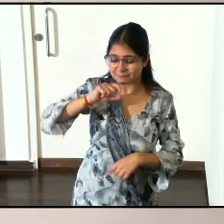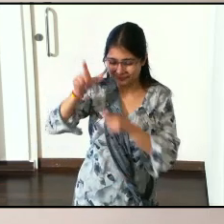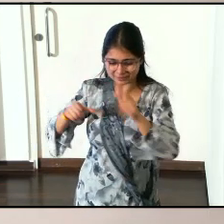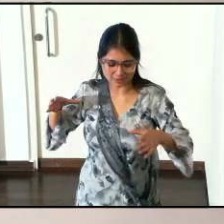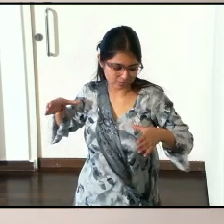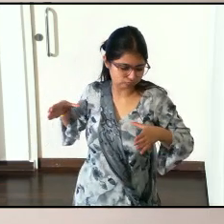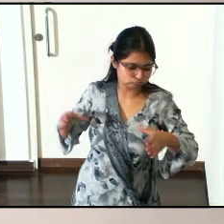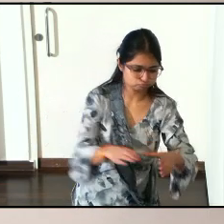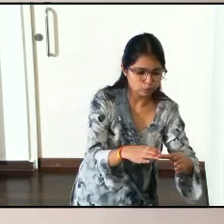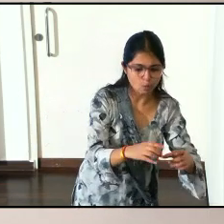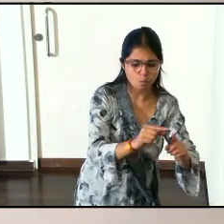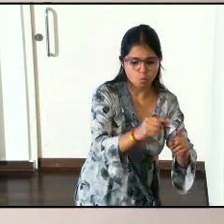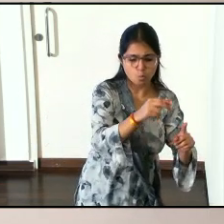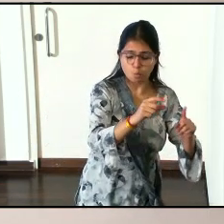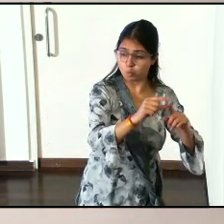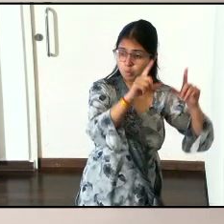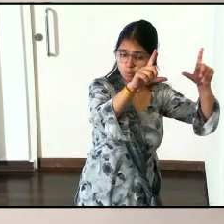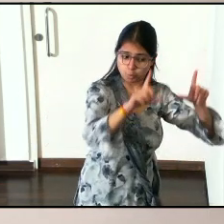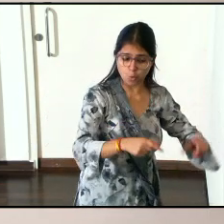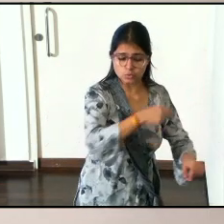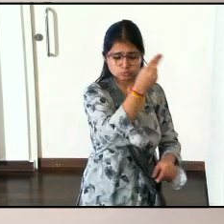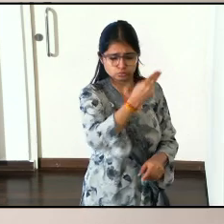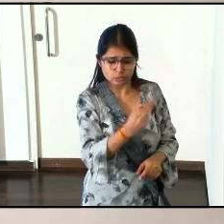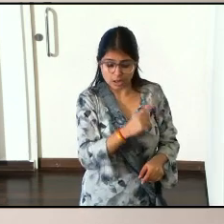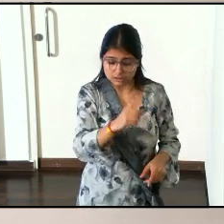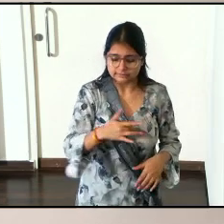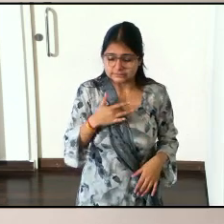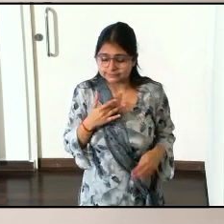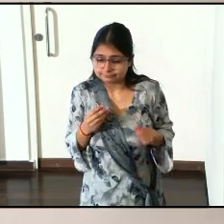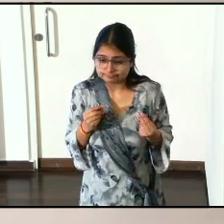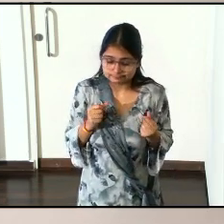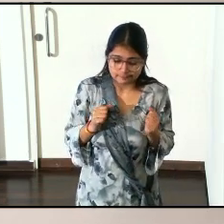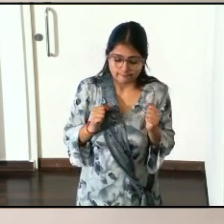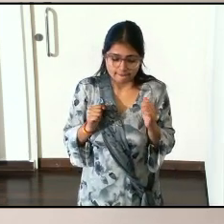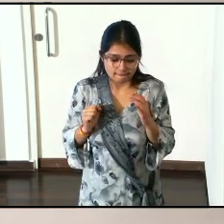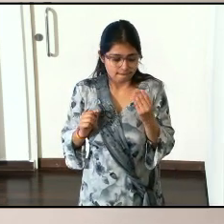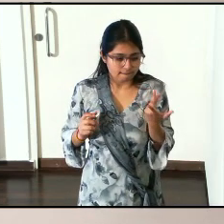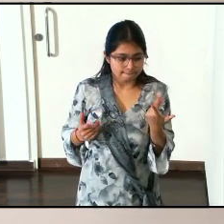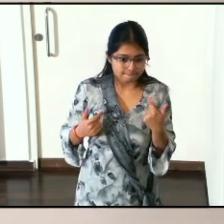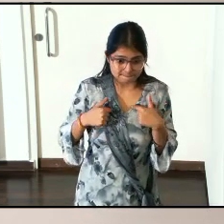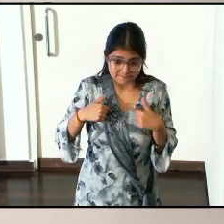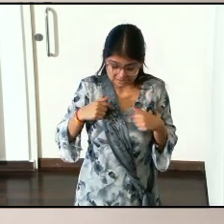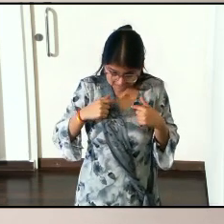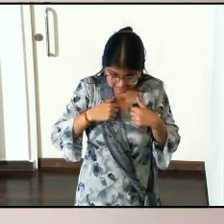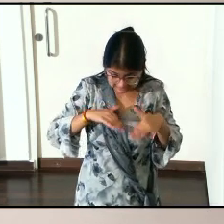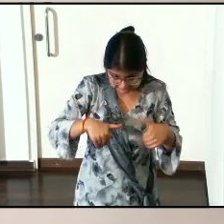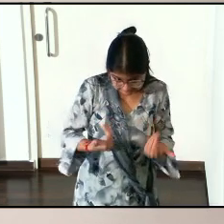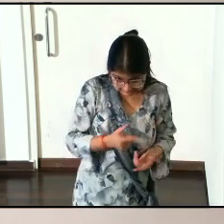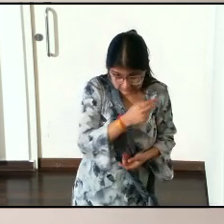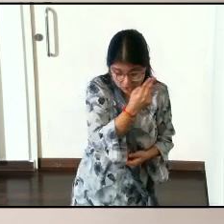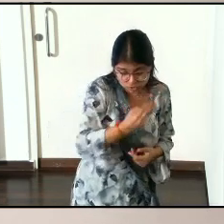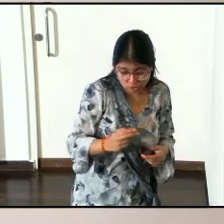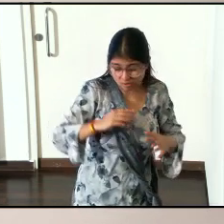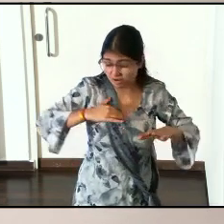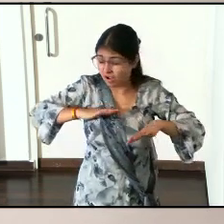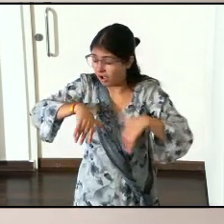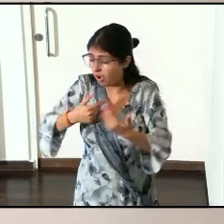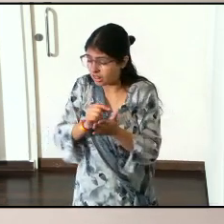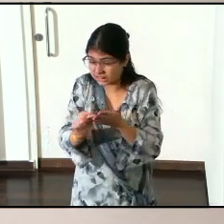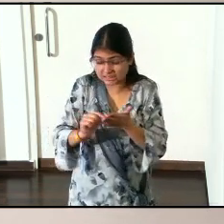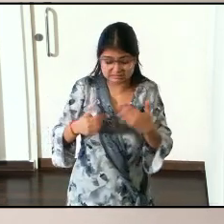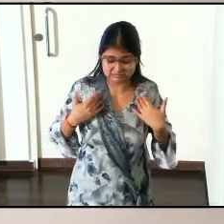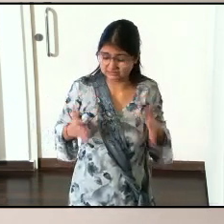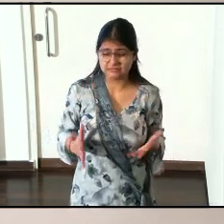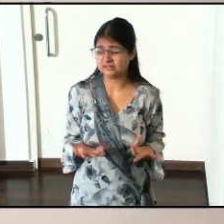there's a kind of hesitation because initially it's like I can't draw or I can't write, and